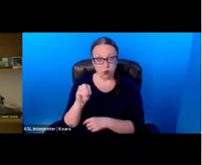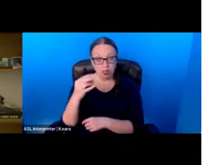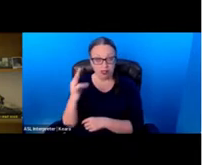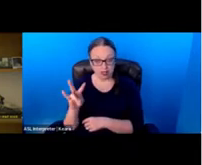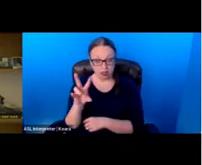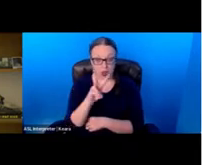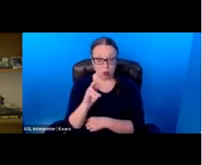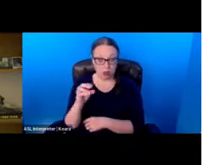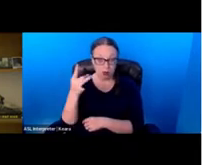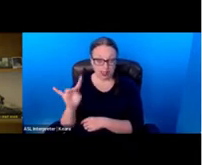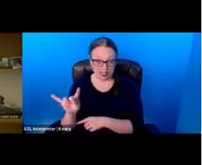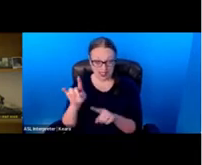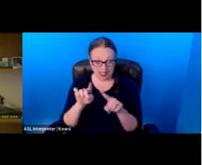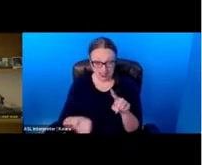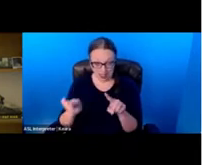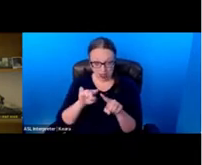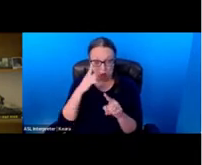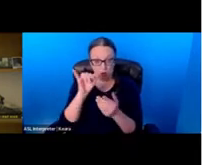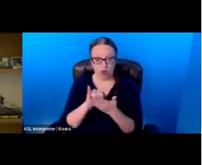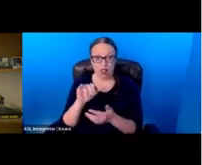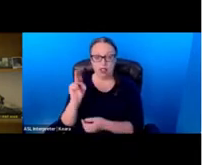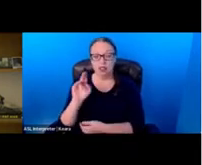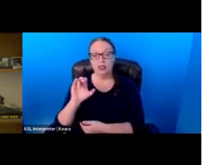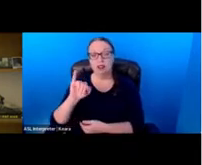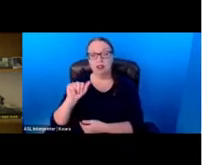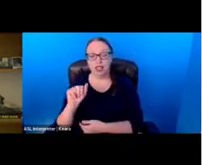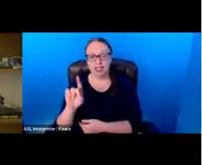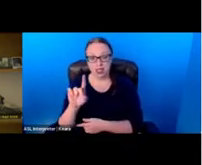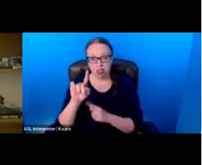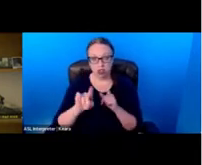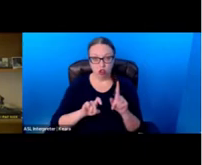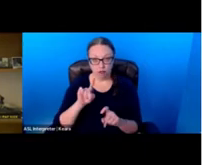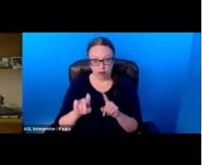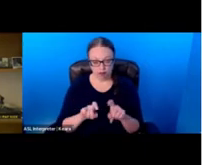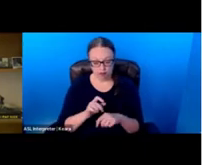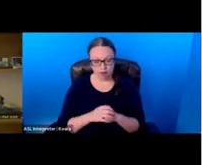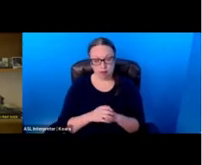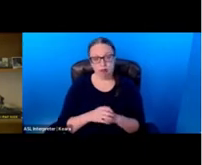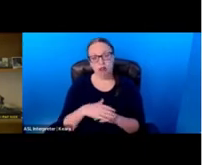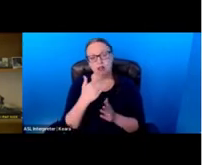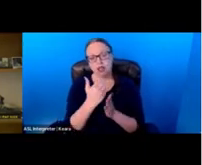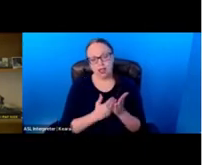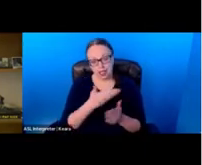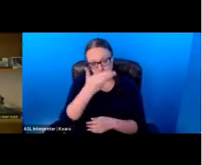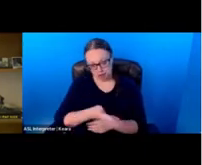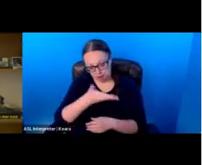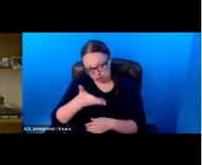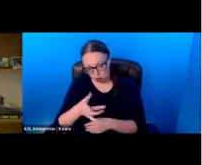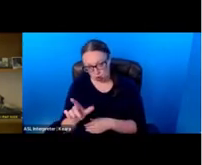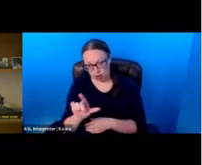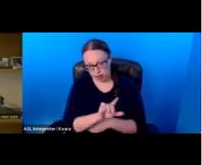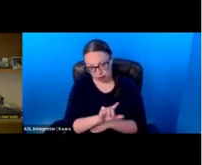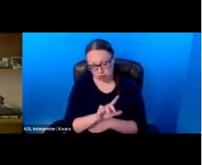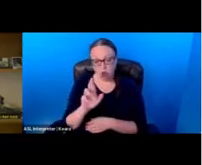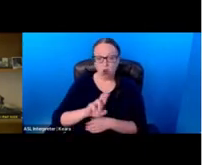2017-2018 cycle of the NCIAD survey. The states are listed on the left side of the screen, and on the right